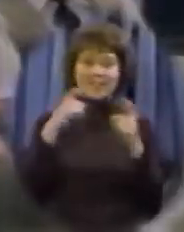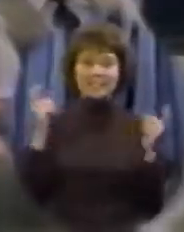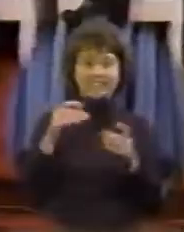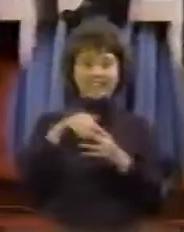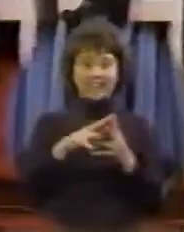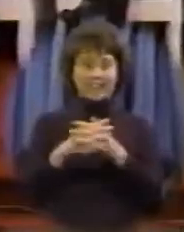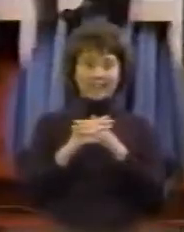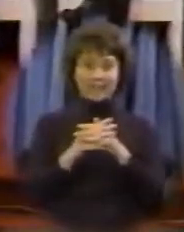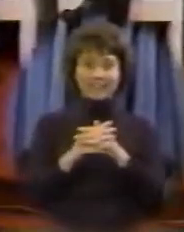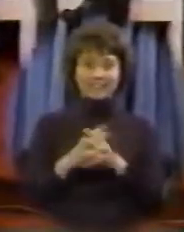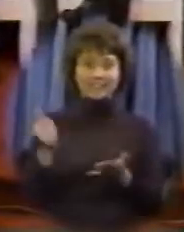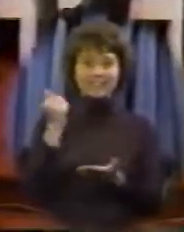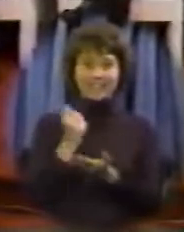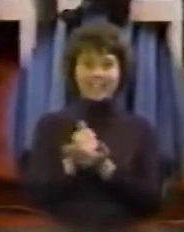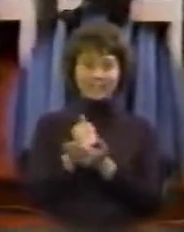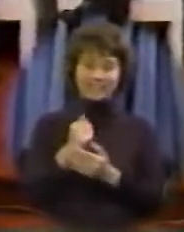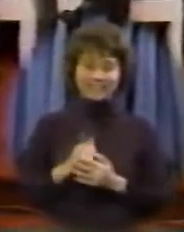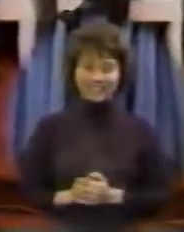Amen.